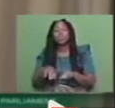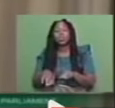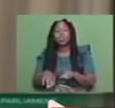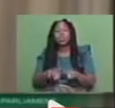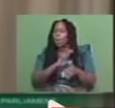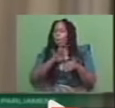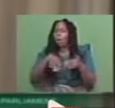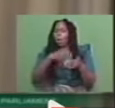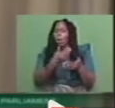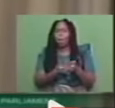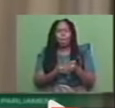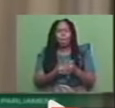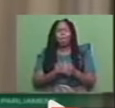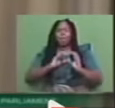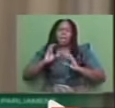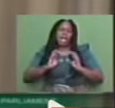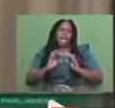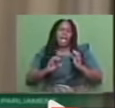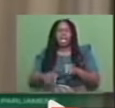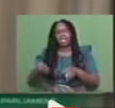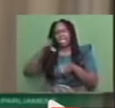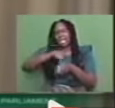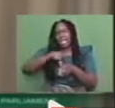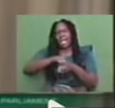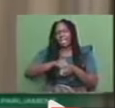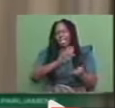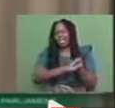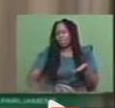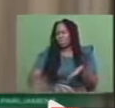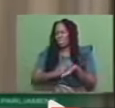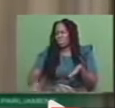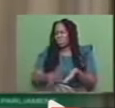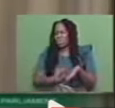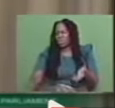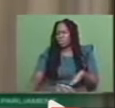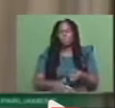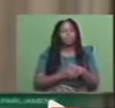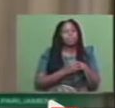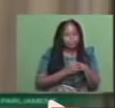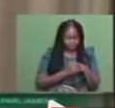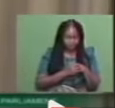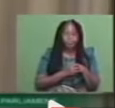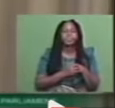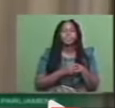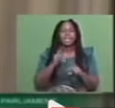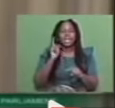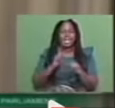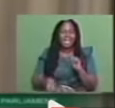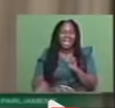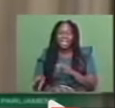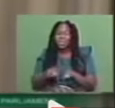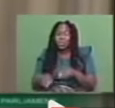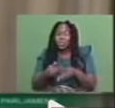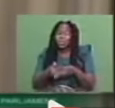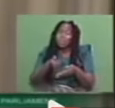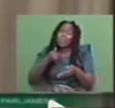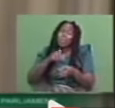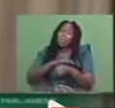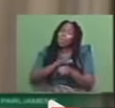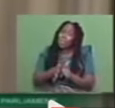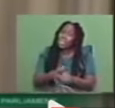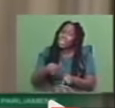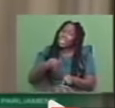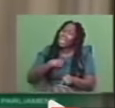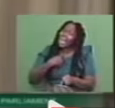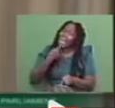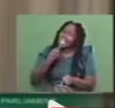they could not do it before 2020, I'm saying they cannot do it after. If they couldn't do it before COVID to grow